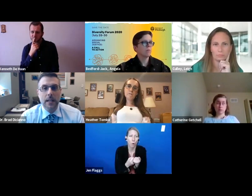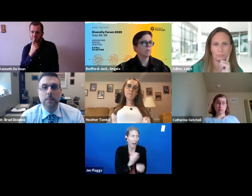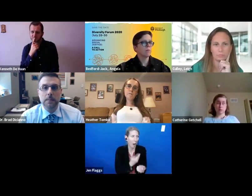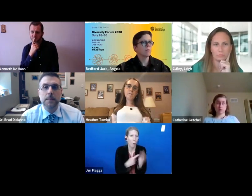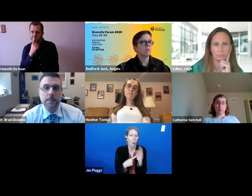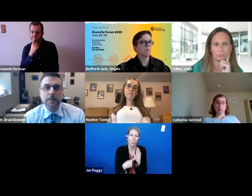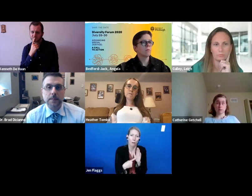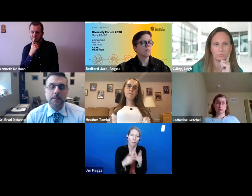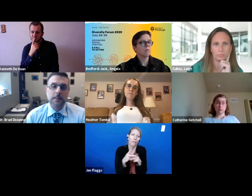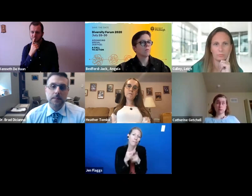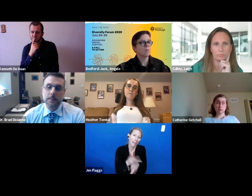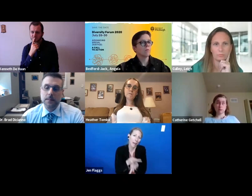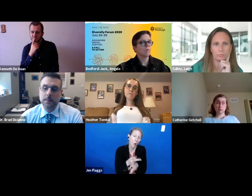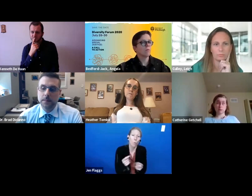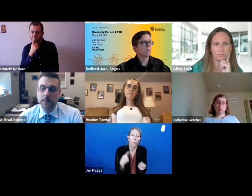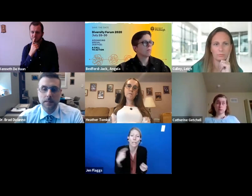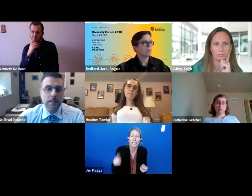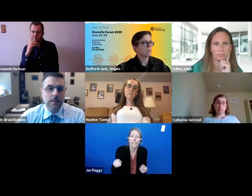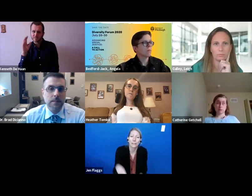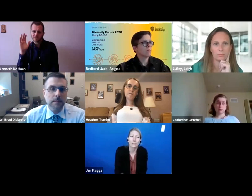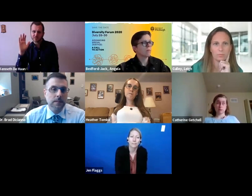really need.